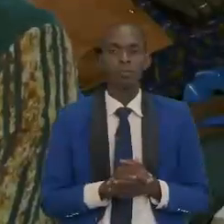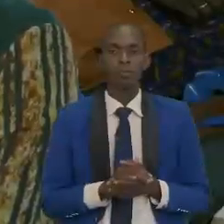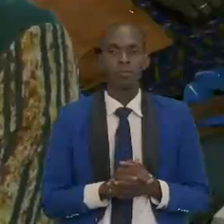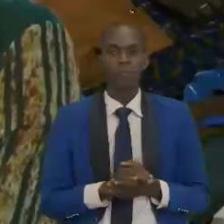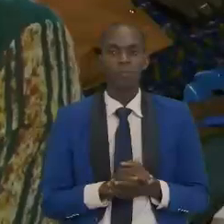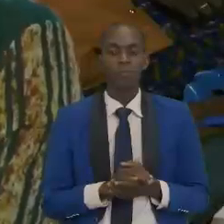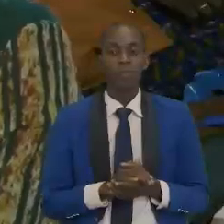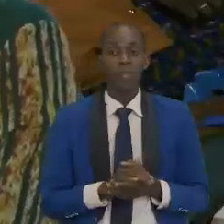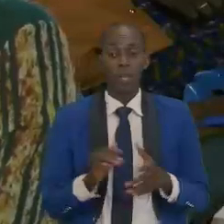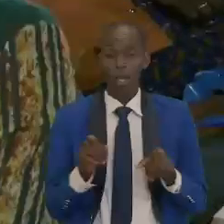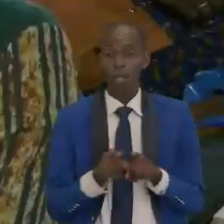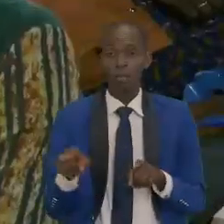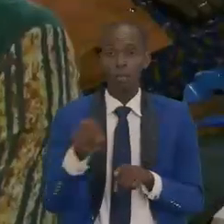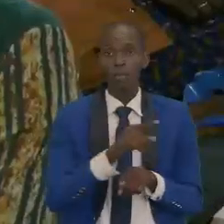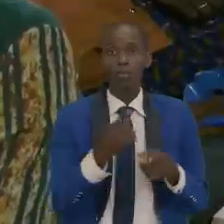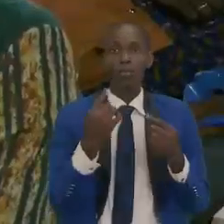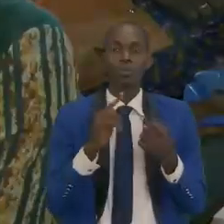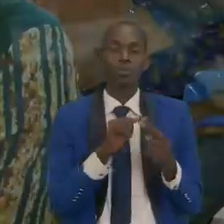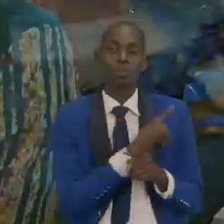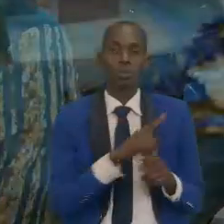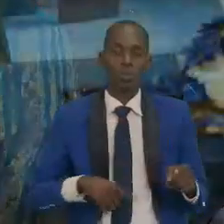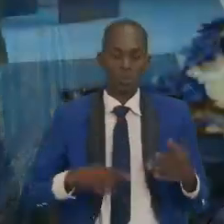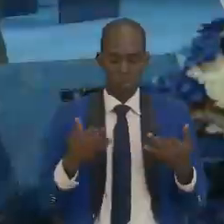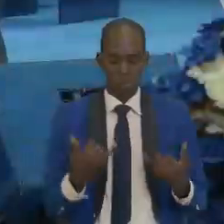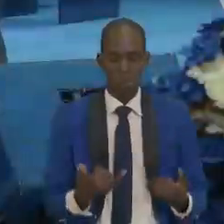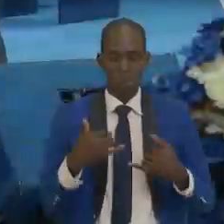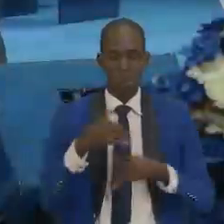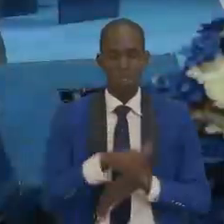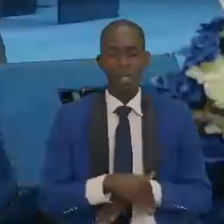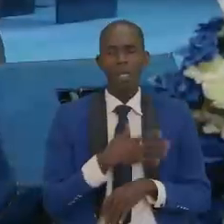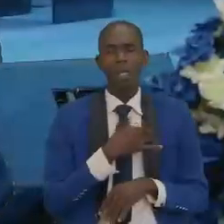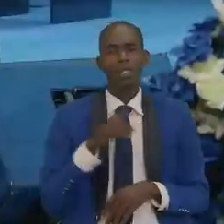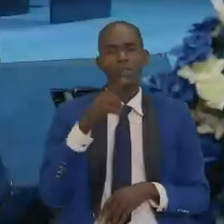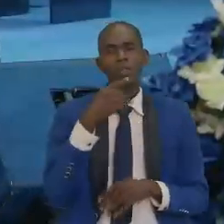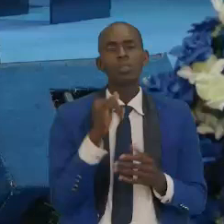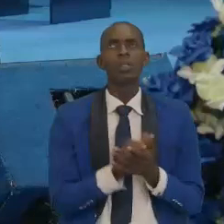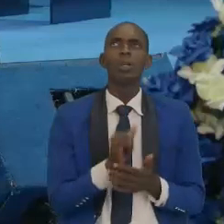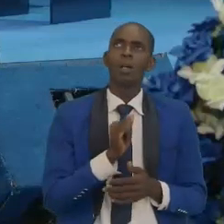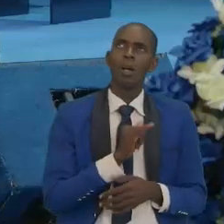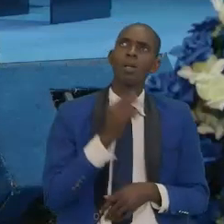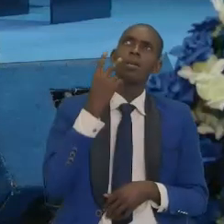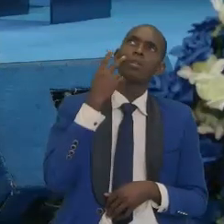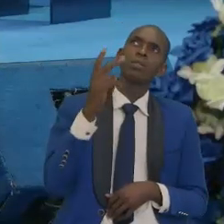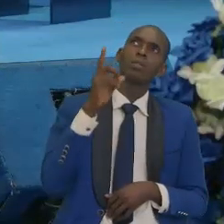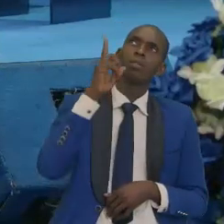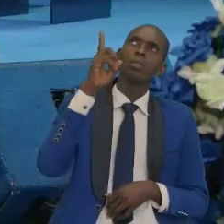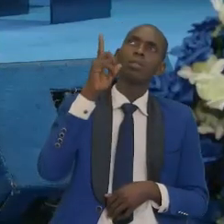As you come to the Lord tonight, and you say, I see him as my